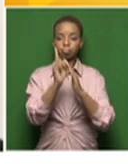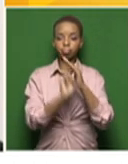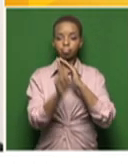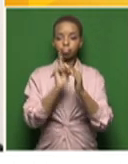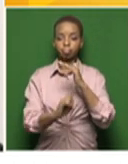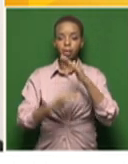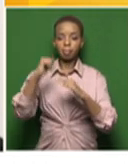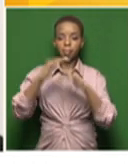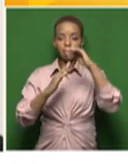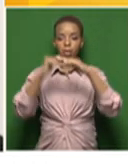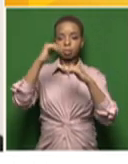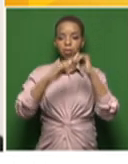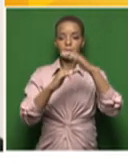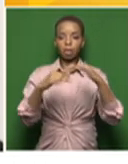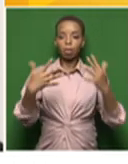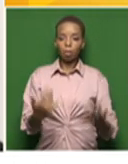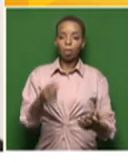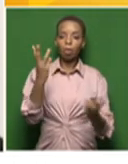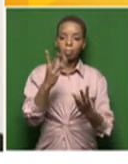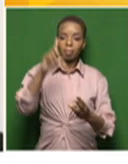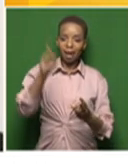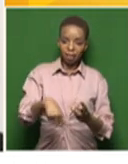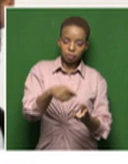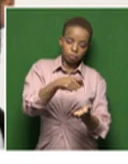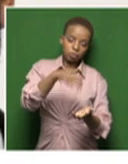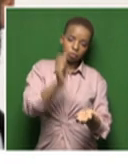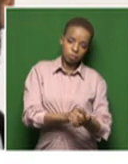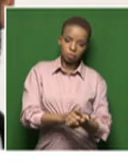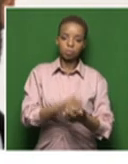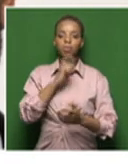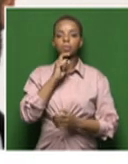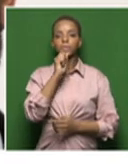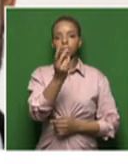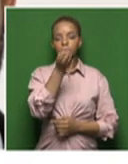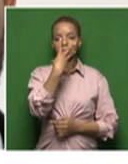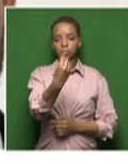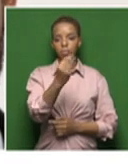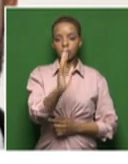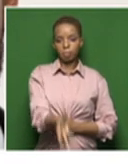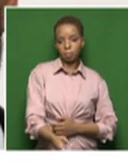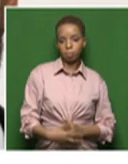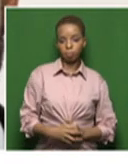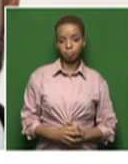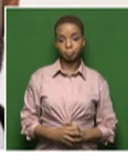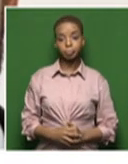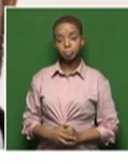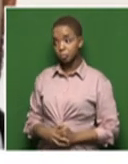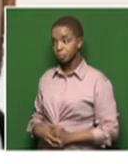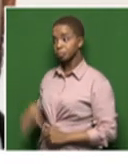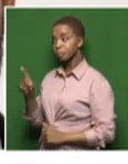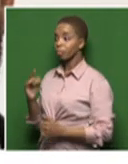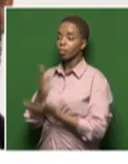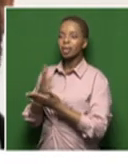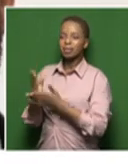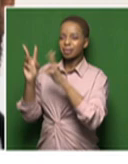just for attendance registry. So is it engineered to separate, you know, some issues when it comes